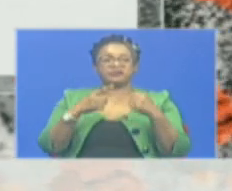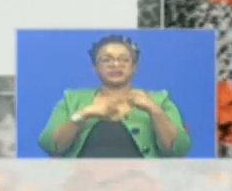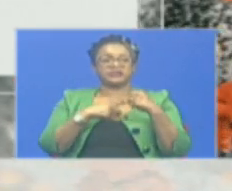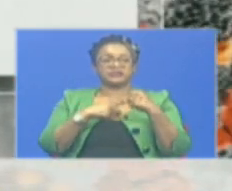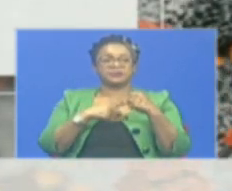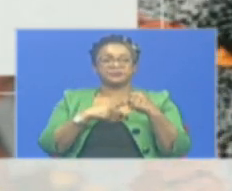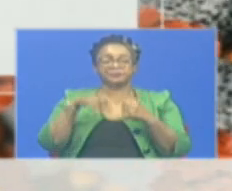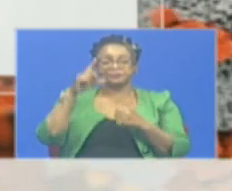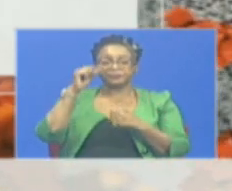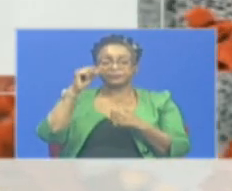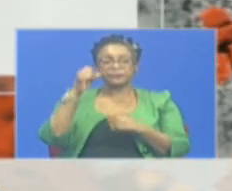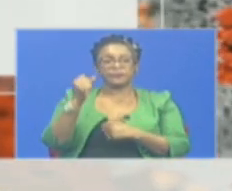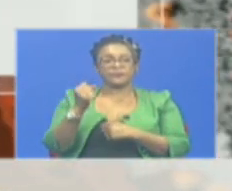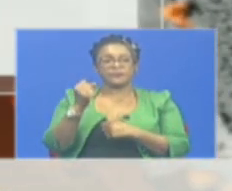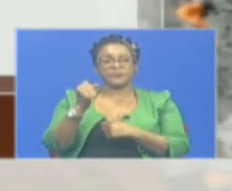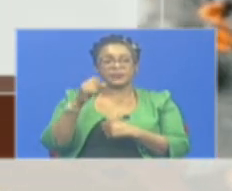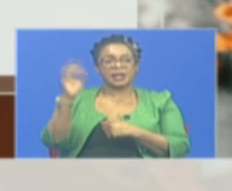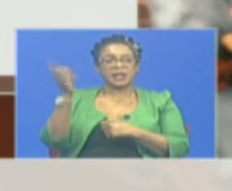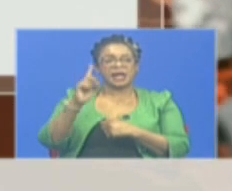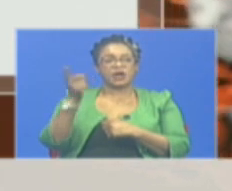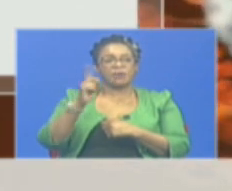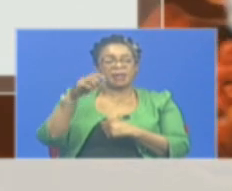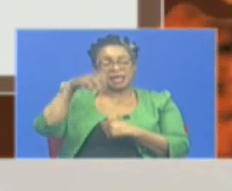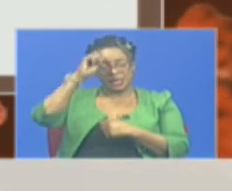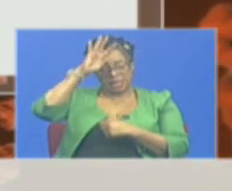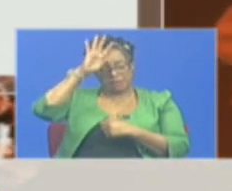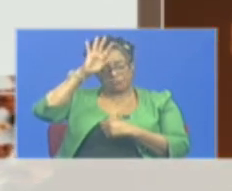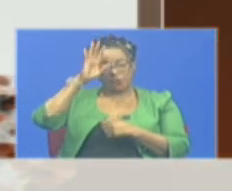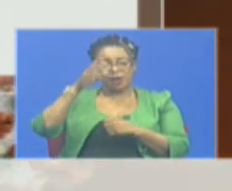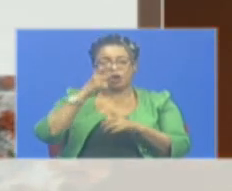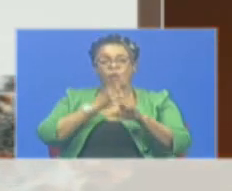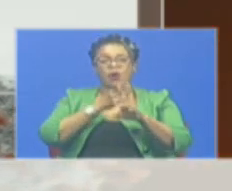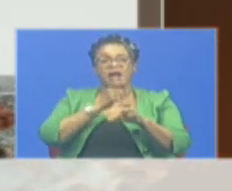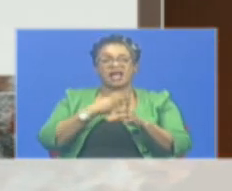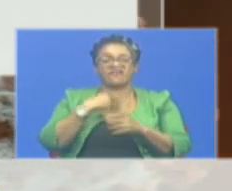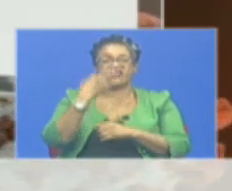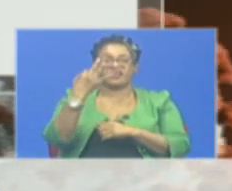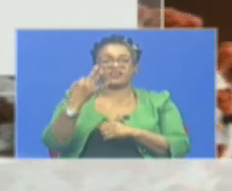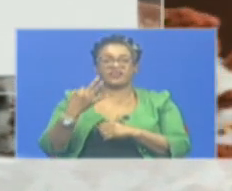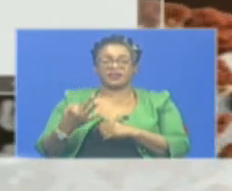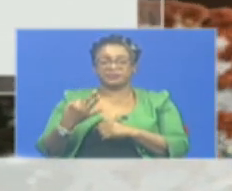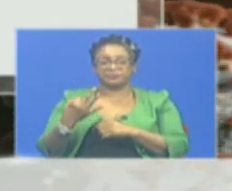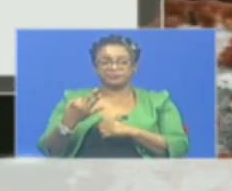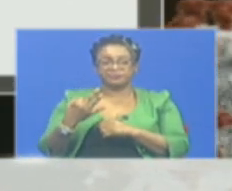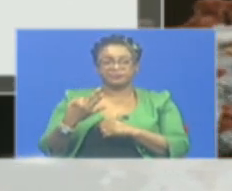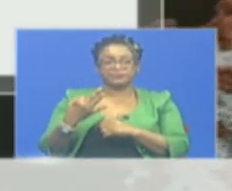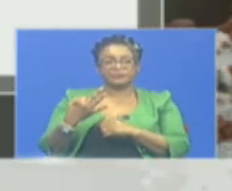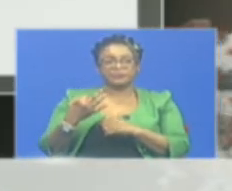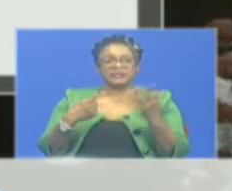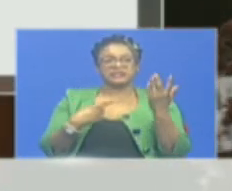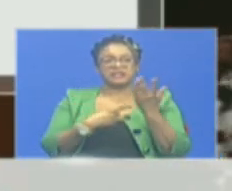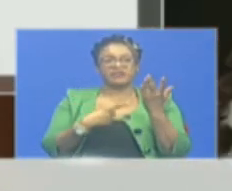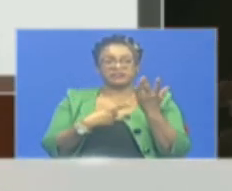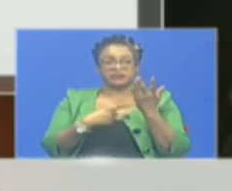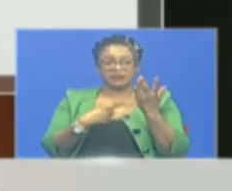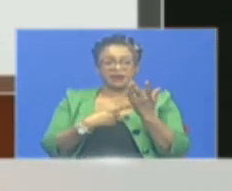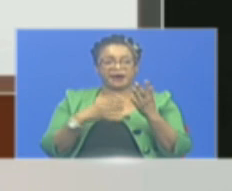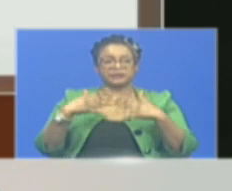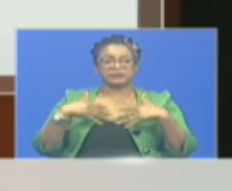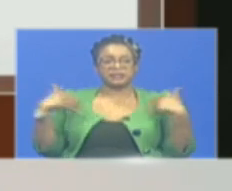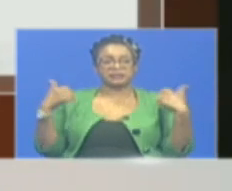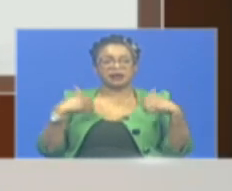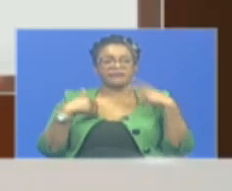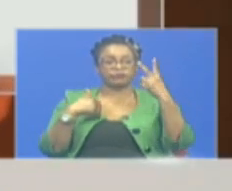Mombasa 5, Nairobi, Kiambu and Kwale have 3 new cases each, Taveta and Garissa have 2